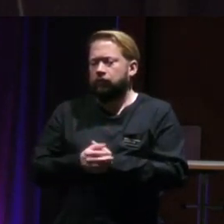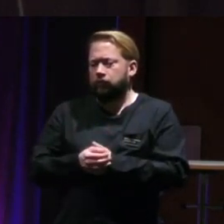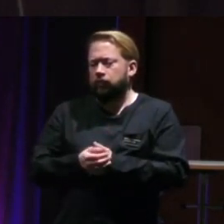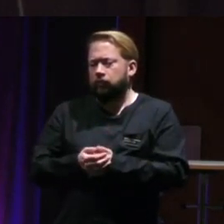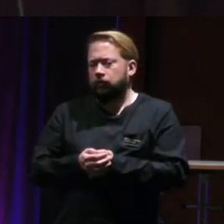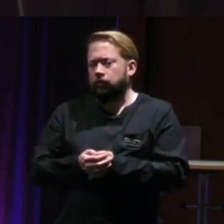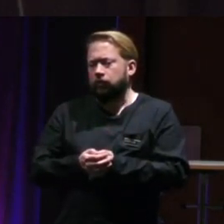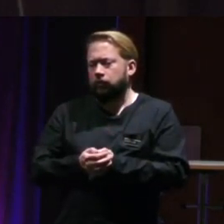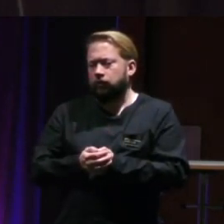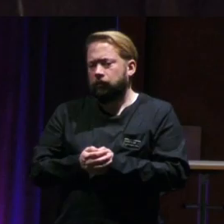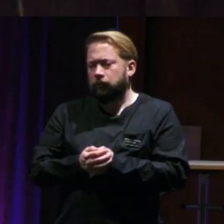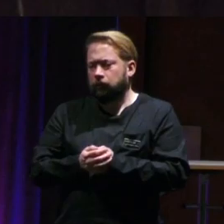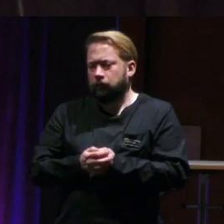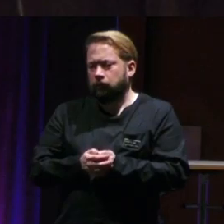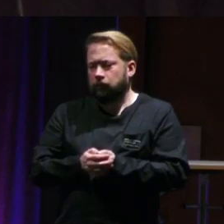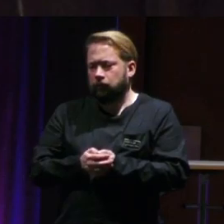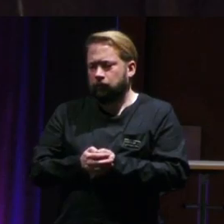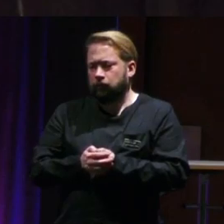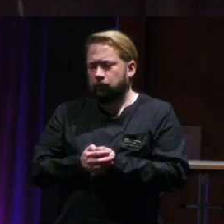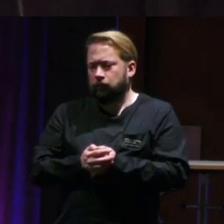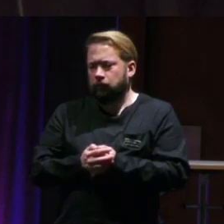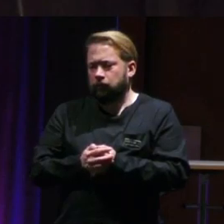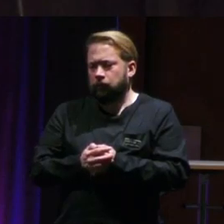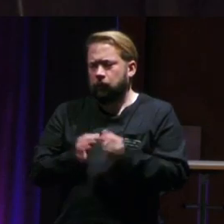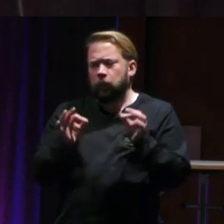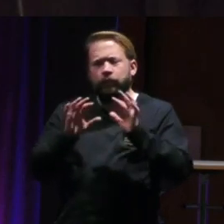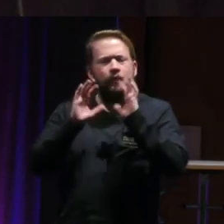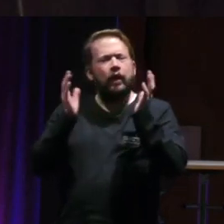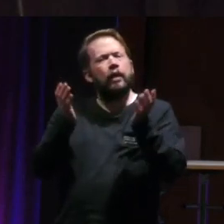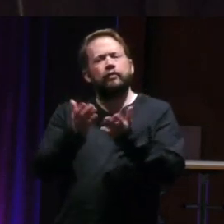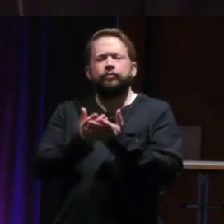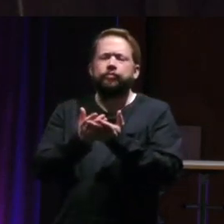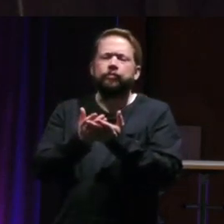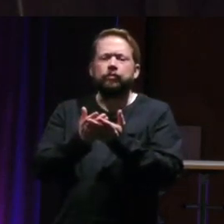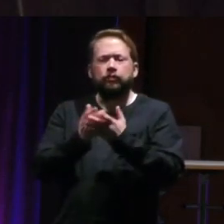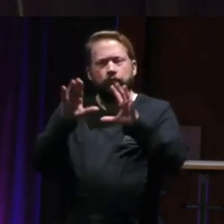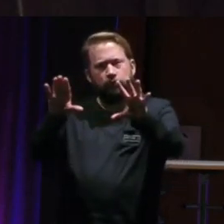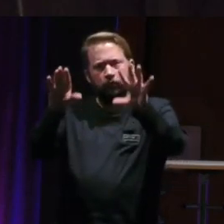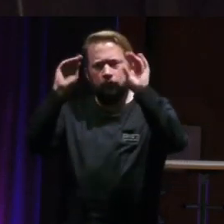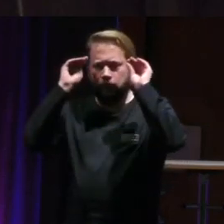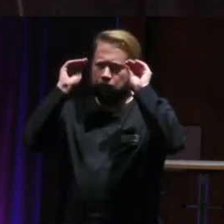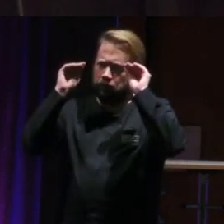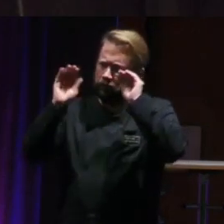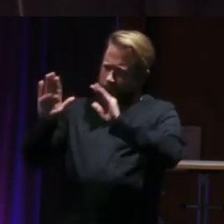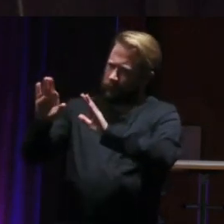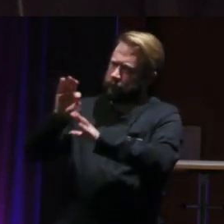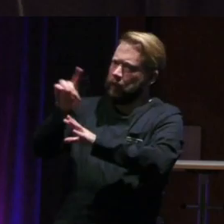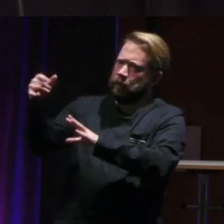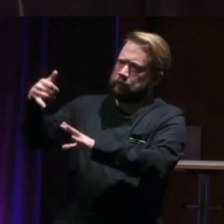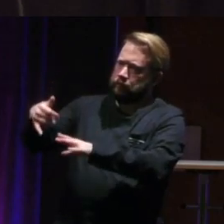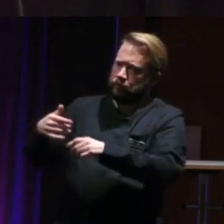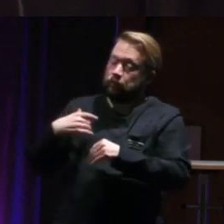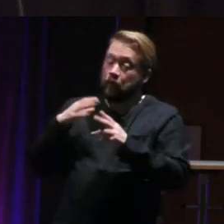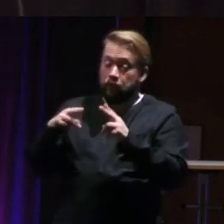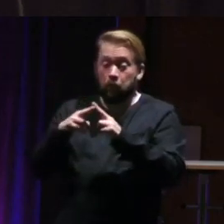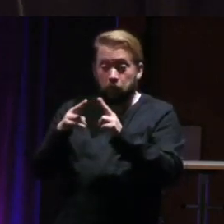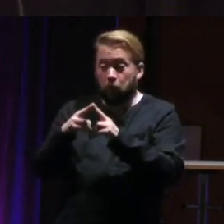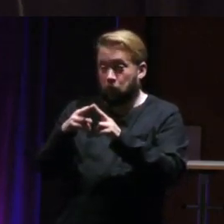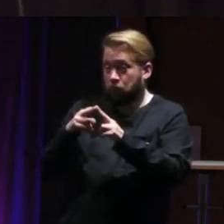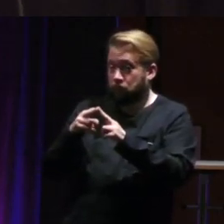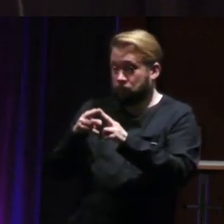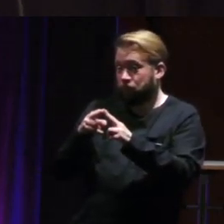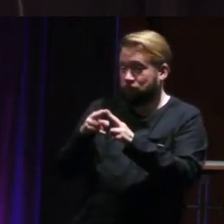accepting, react and accept his hunger strike. I was in very contact with his lawyer, and still I